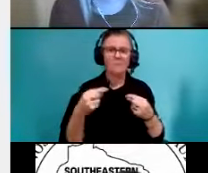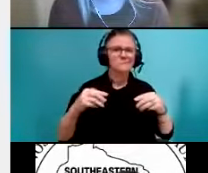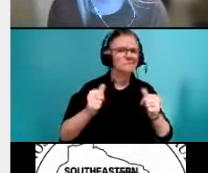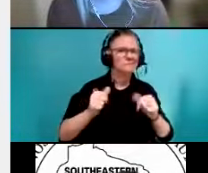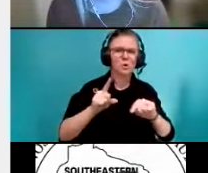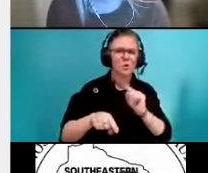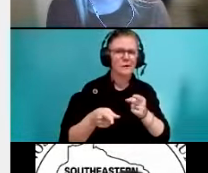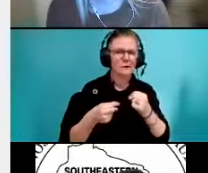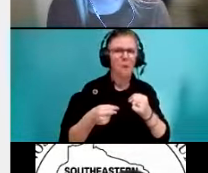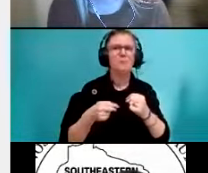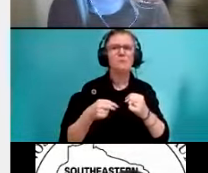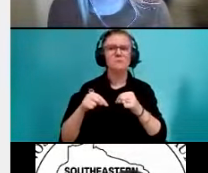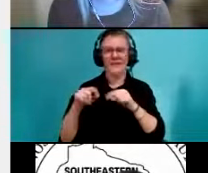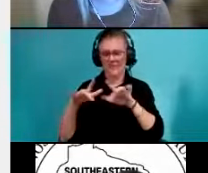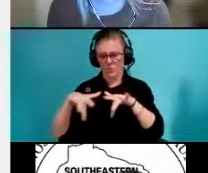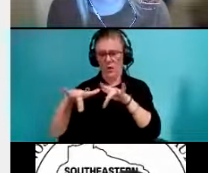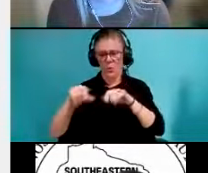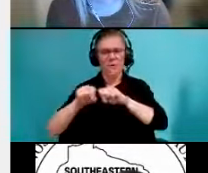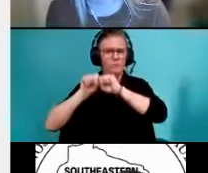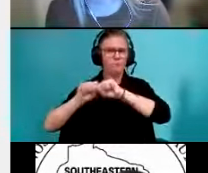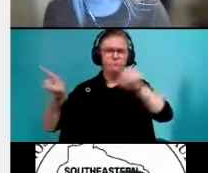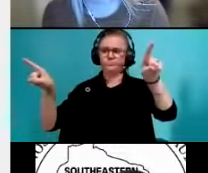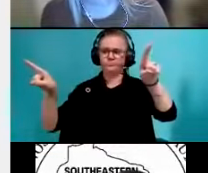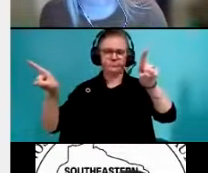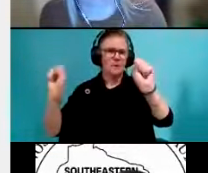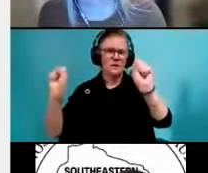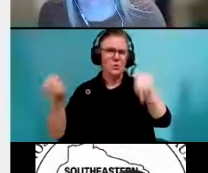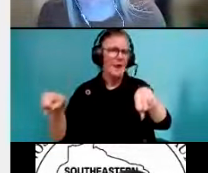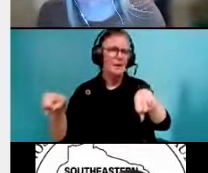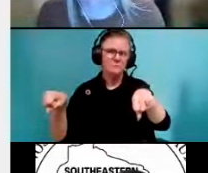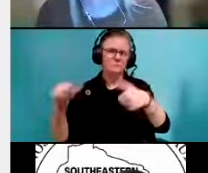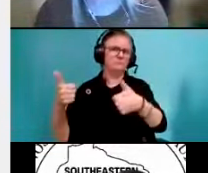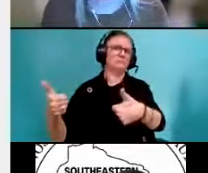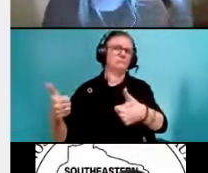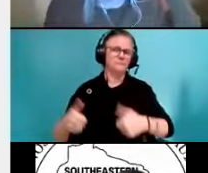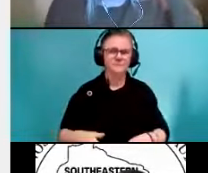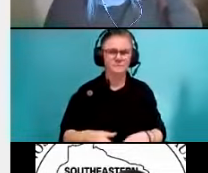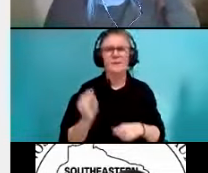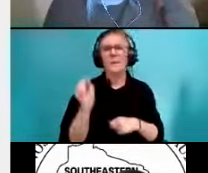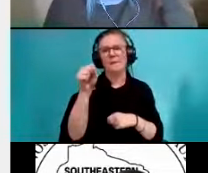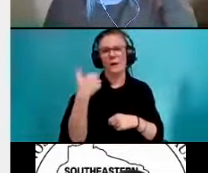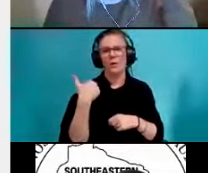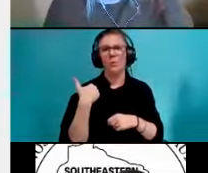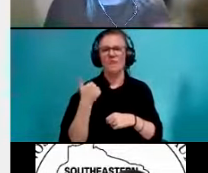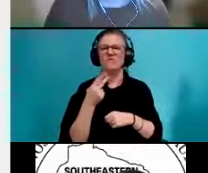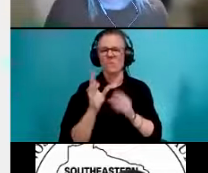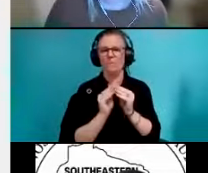one of the meetings, and could forward that to them, that would be great as well. So, but yeah, we do have a few